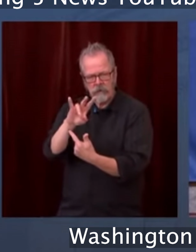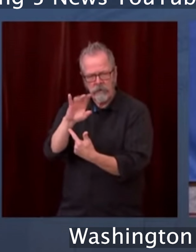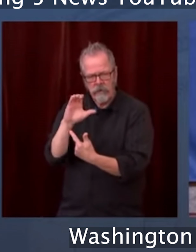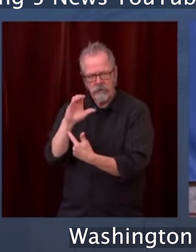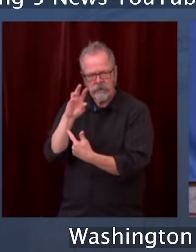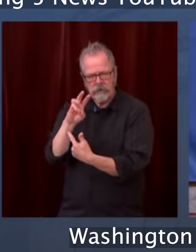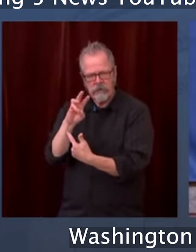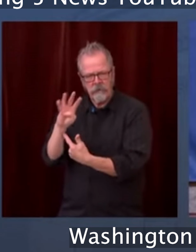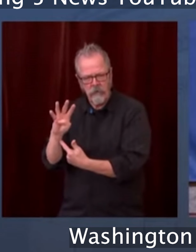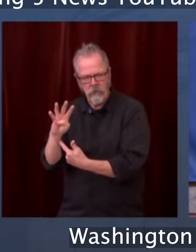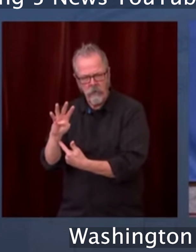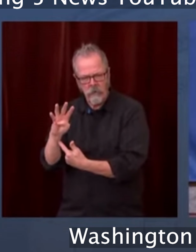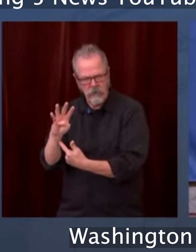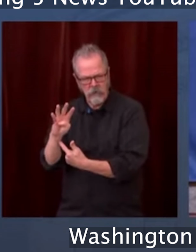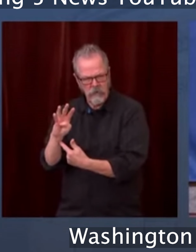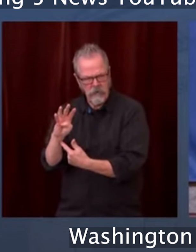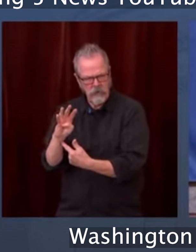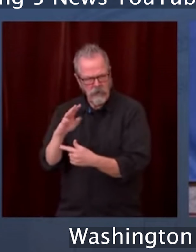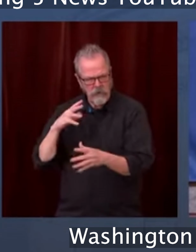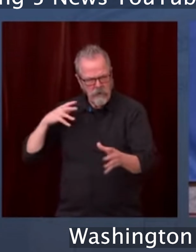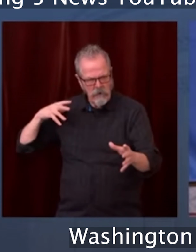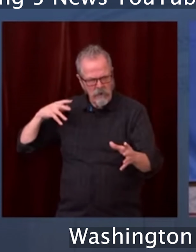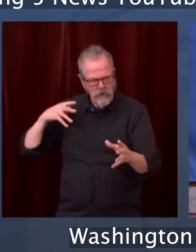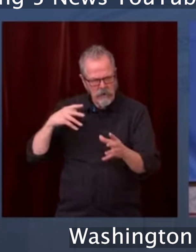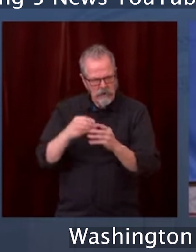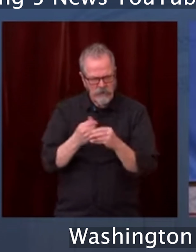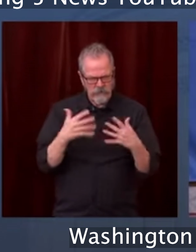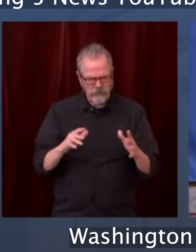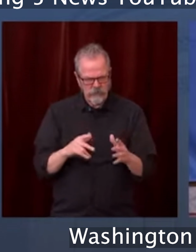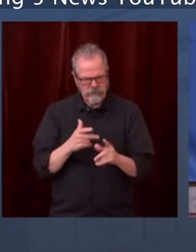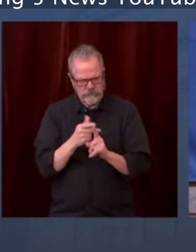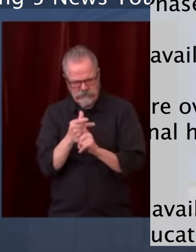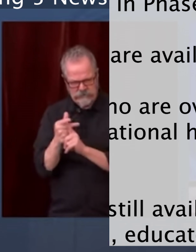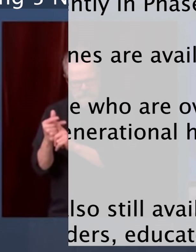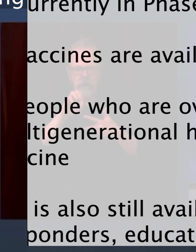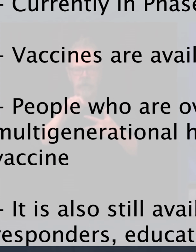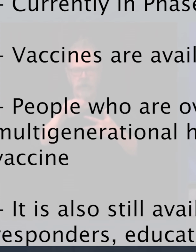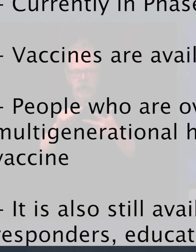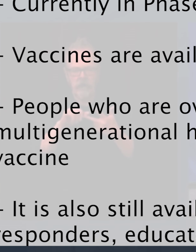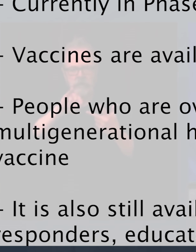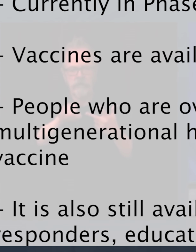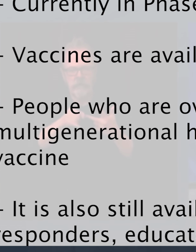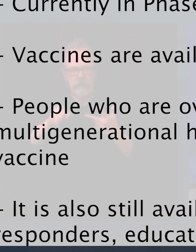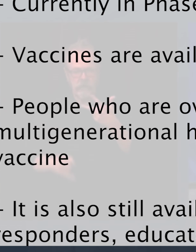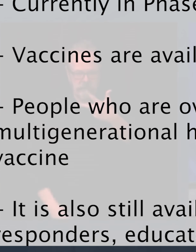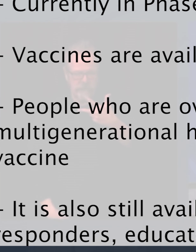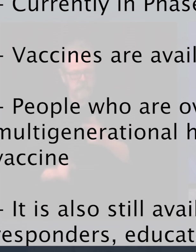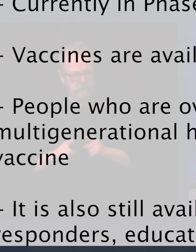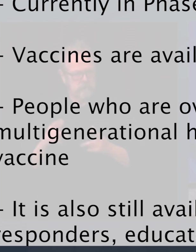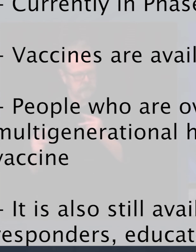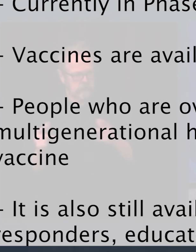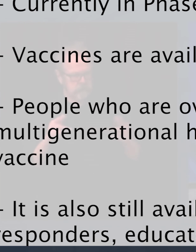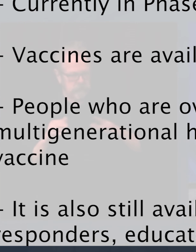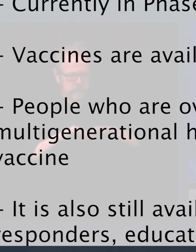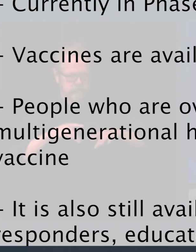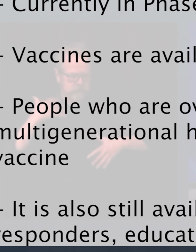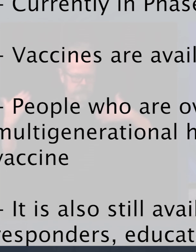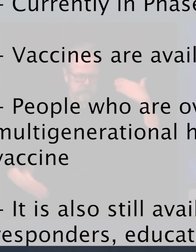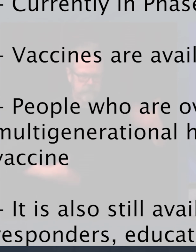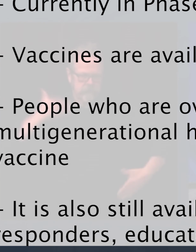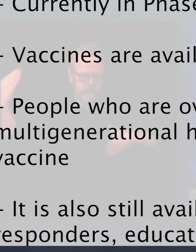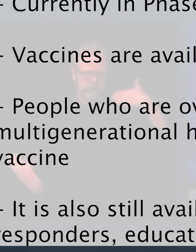had 2 days during the last week where we actually exceeded 60,000 doses a day." As per the Department of Health, the state of